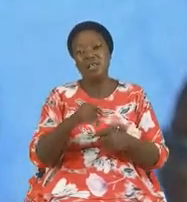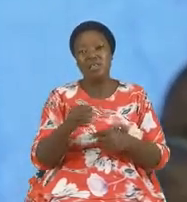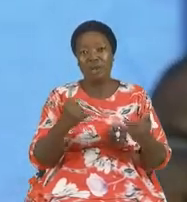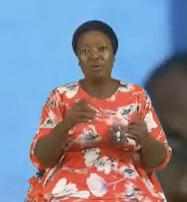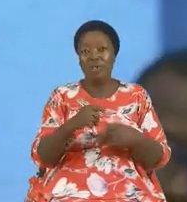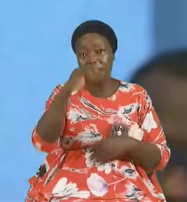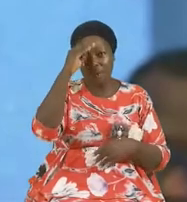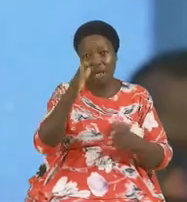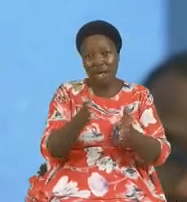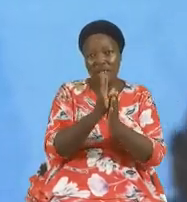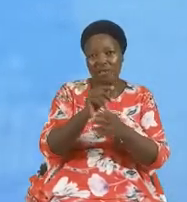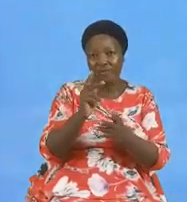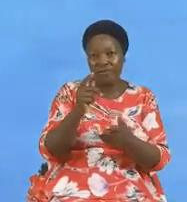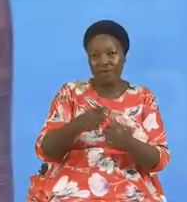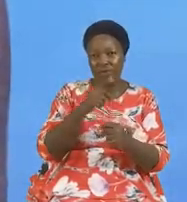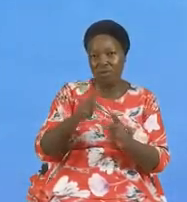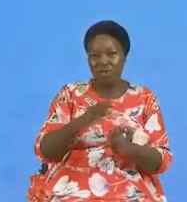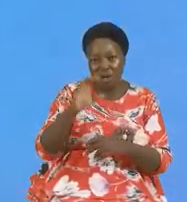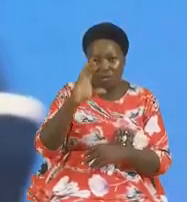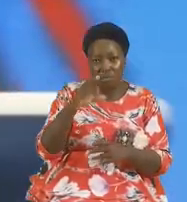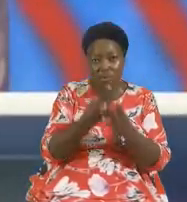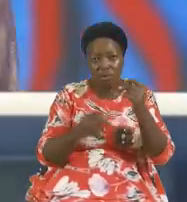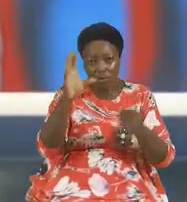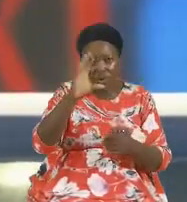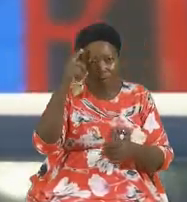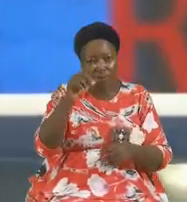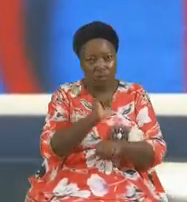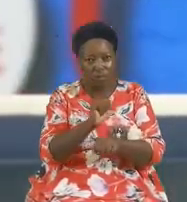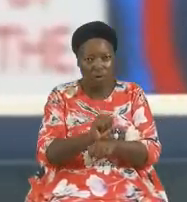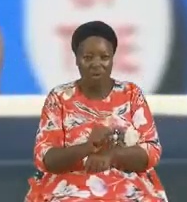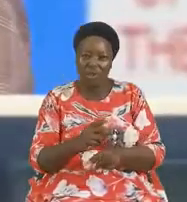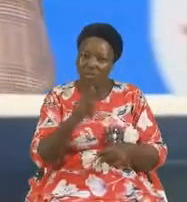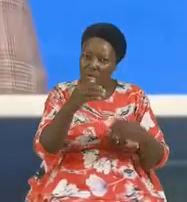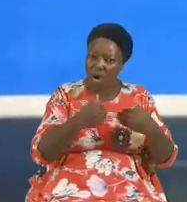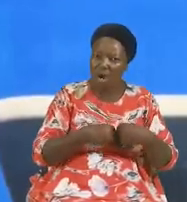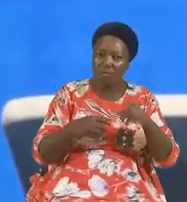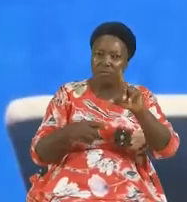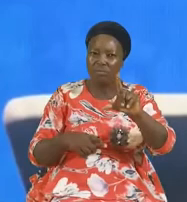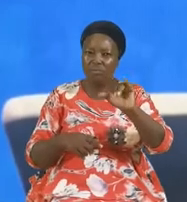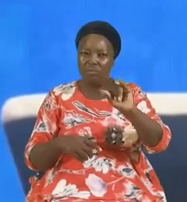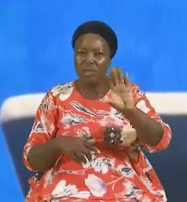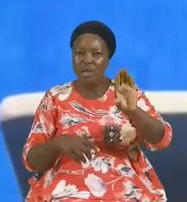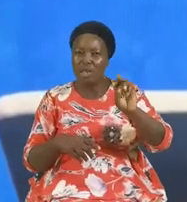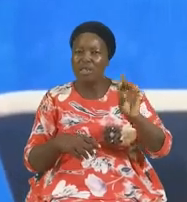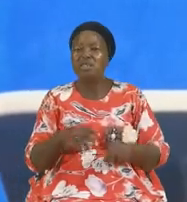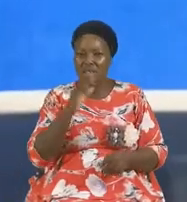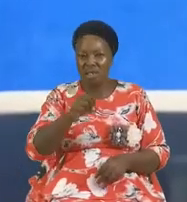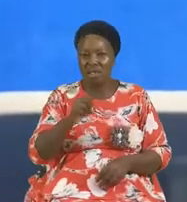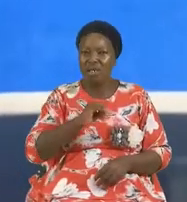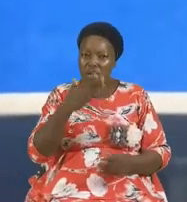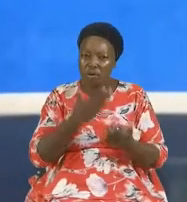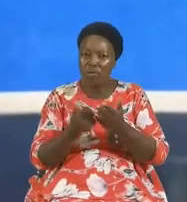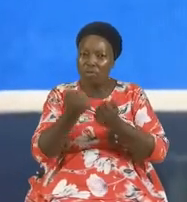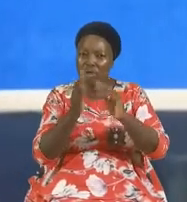And so the man asked the first one, and he said, you are a licensed driver, aren't you? He said,